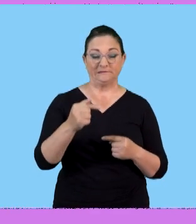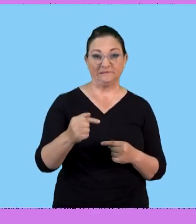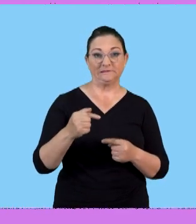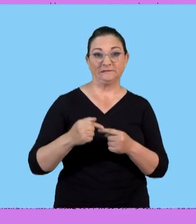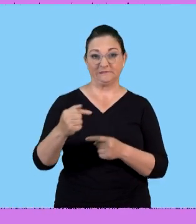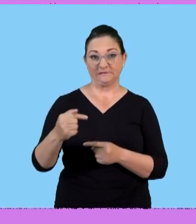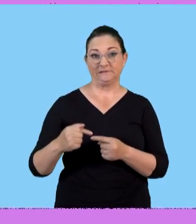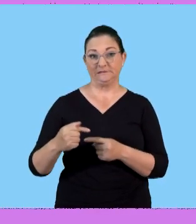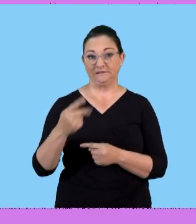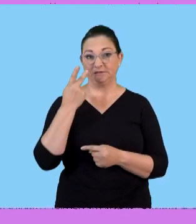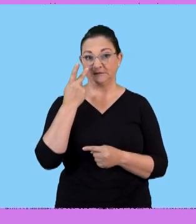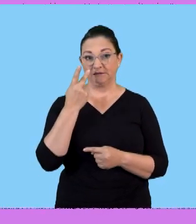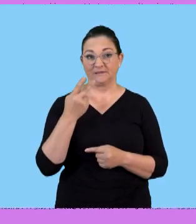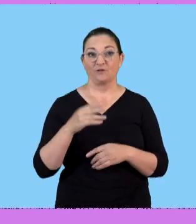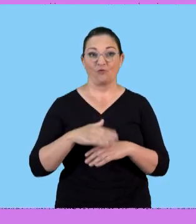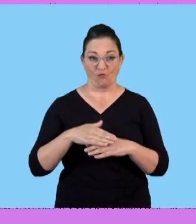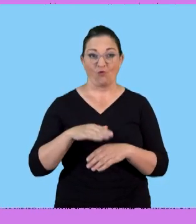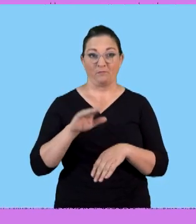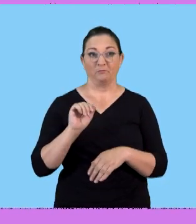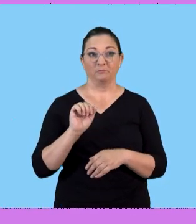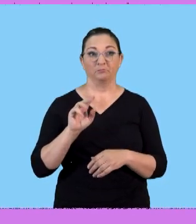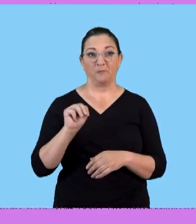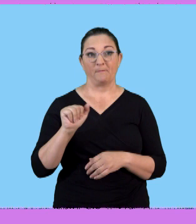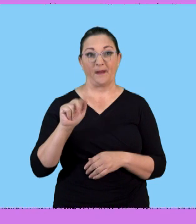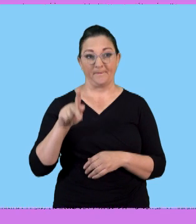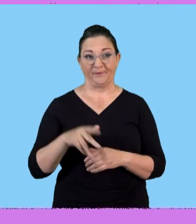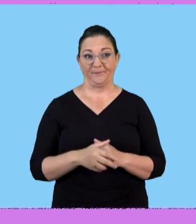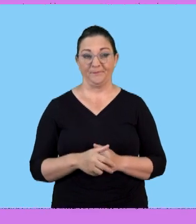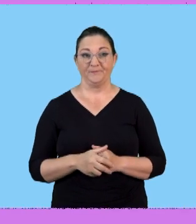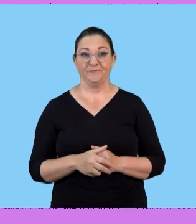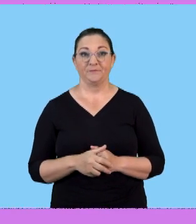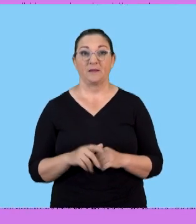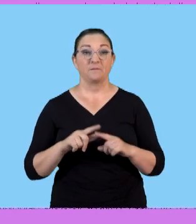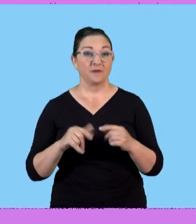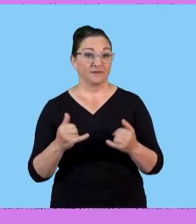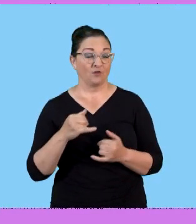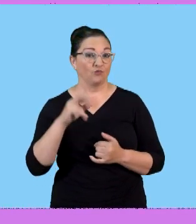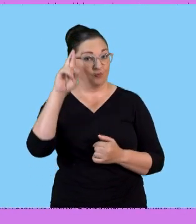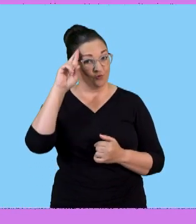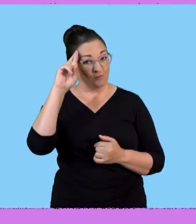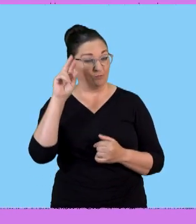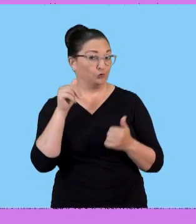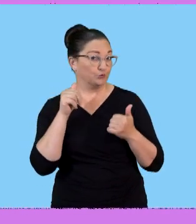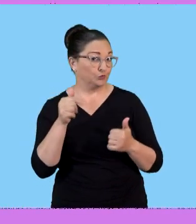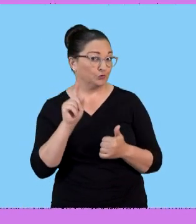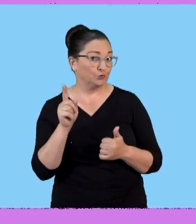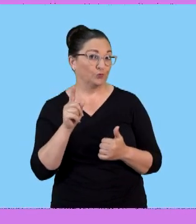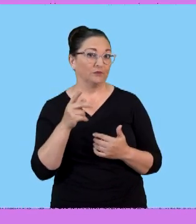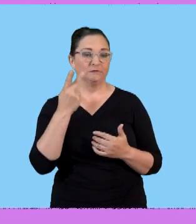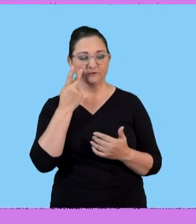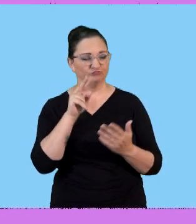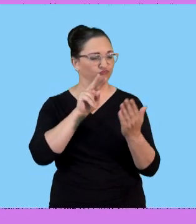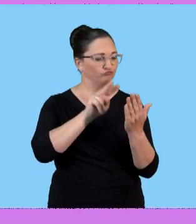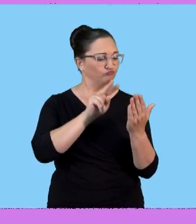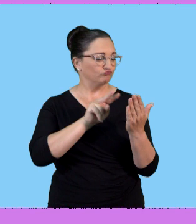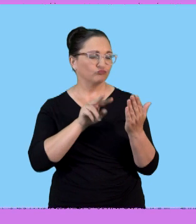indicated between places on the strip route map. Are we fine? Okay, remember it's always good practice to take our time